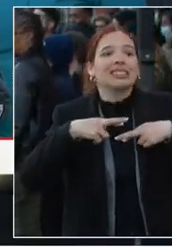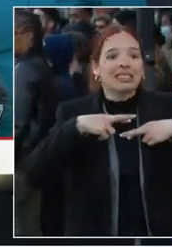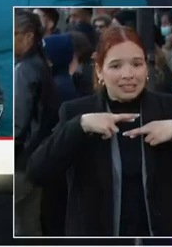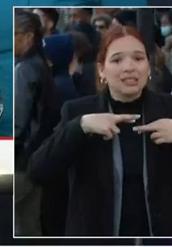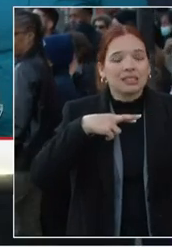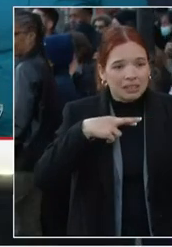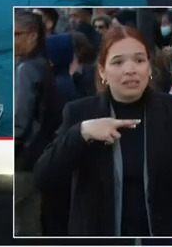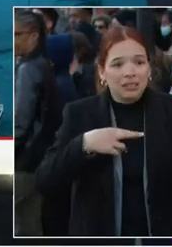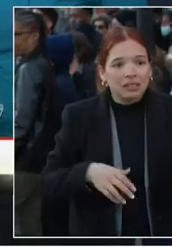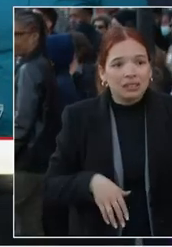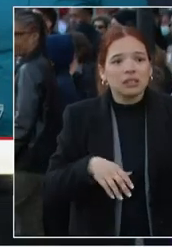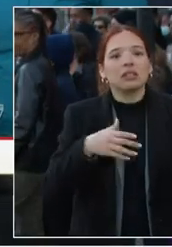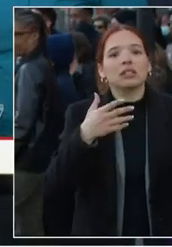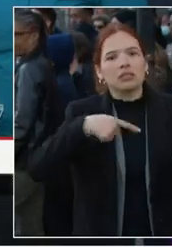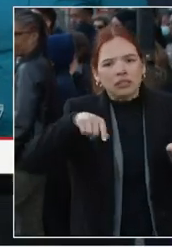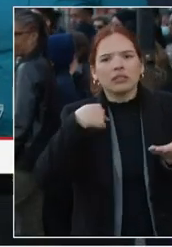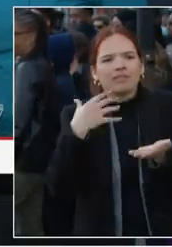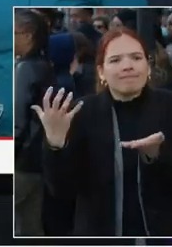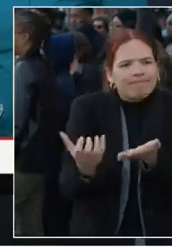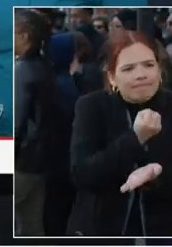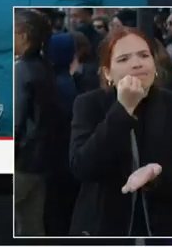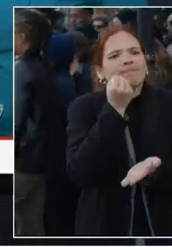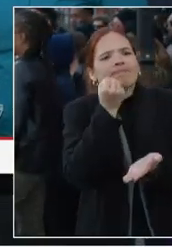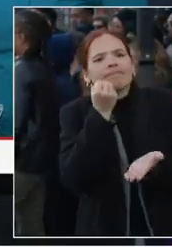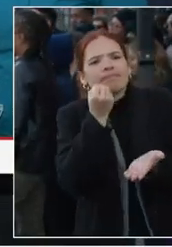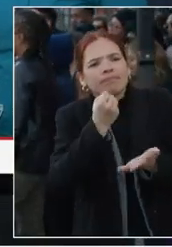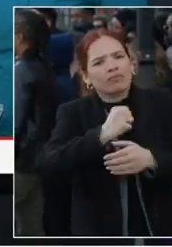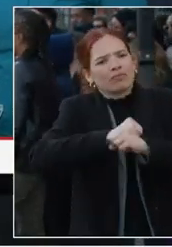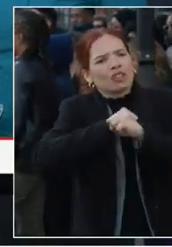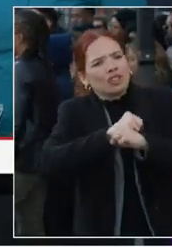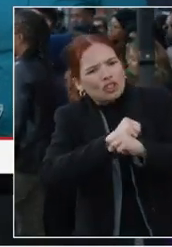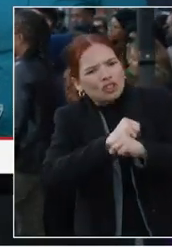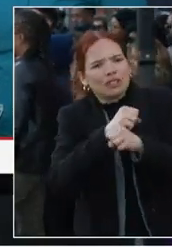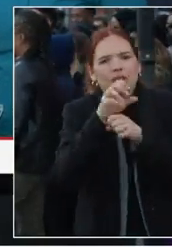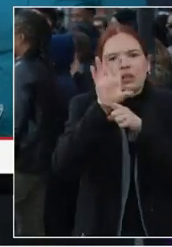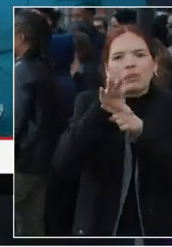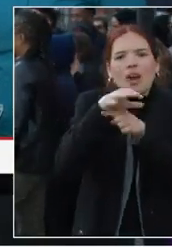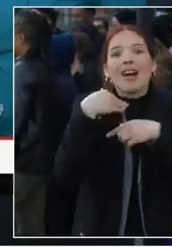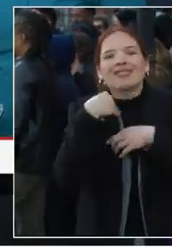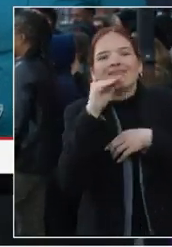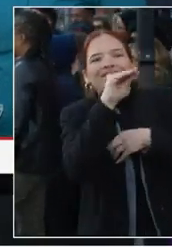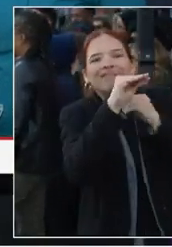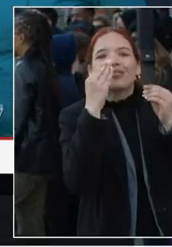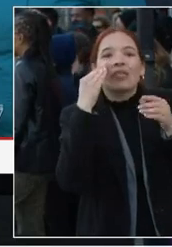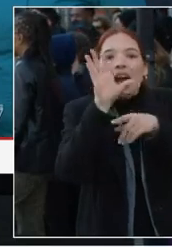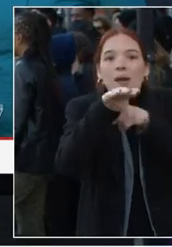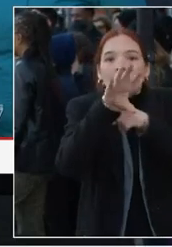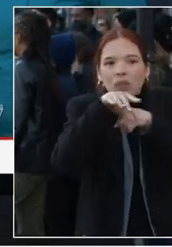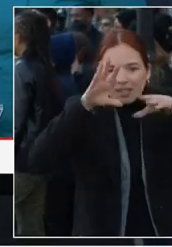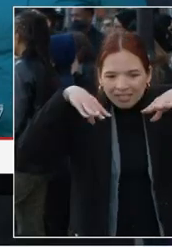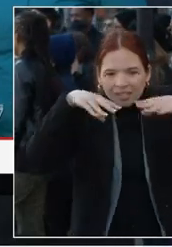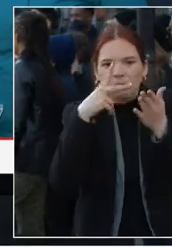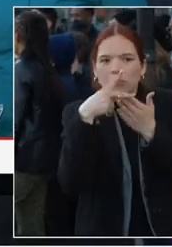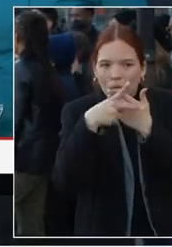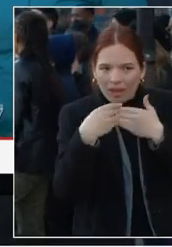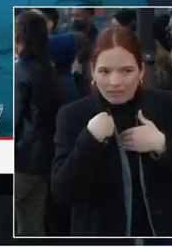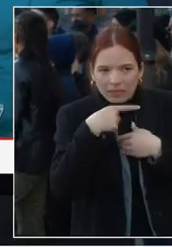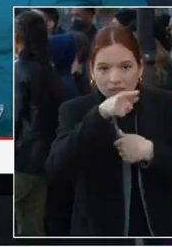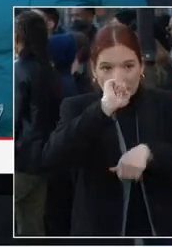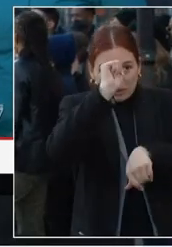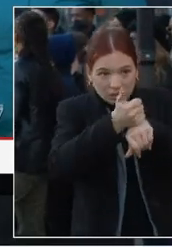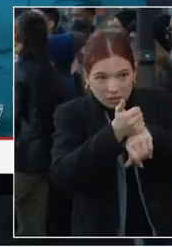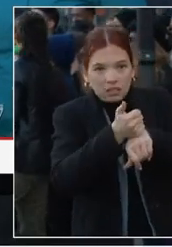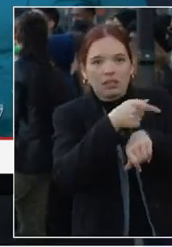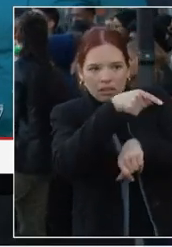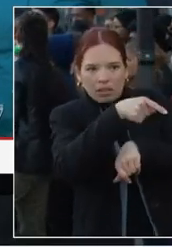our security rebate program, which essentially pays for you to install a private security